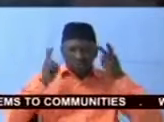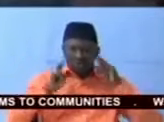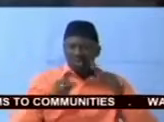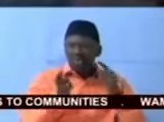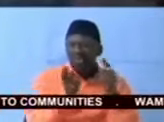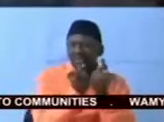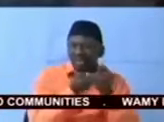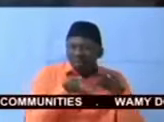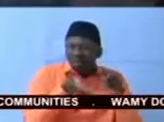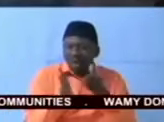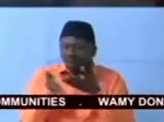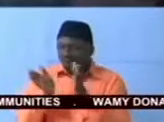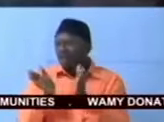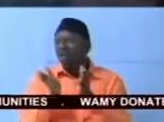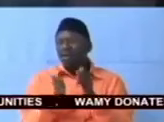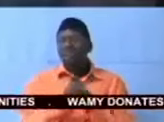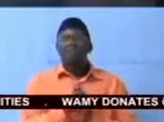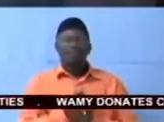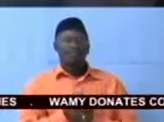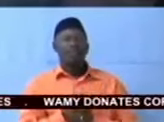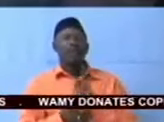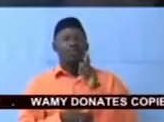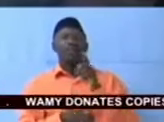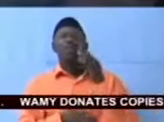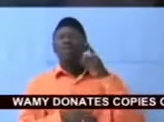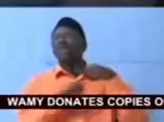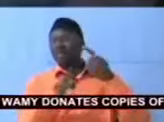So but then when I agreed to transfer the